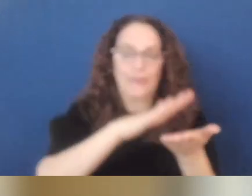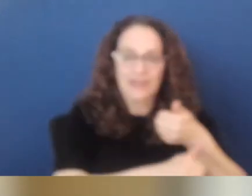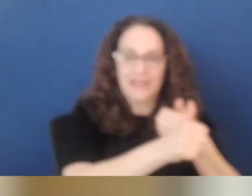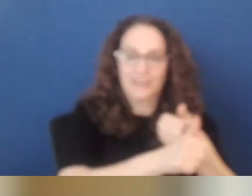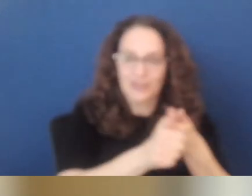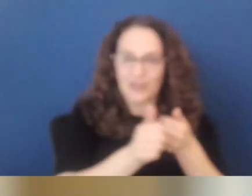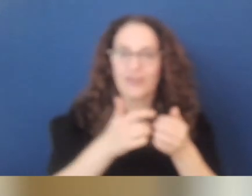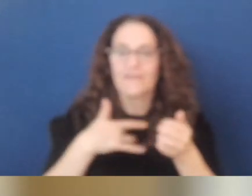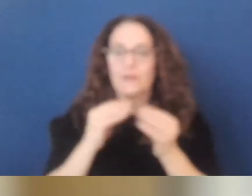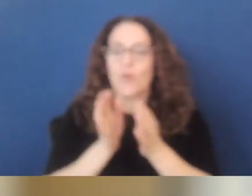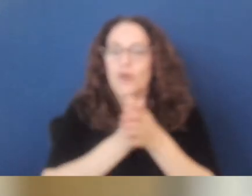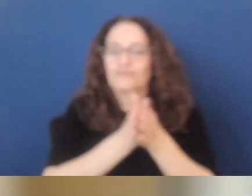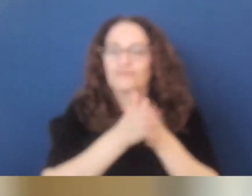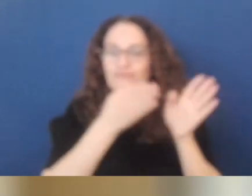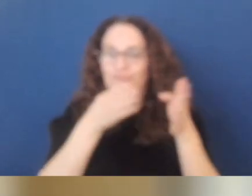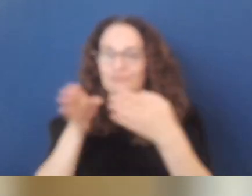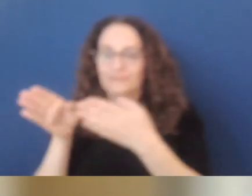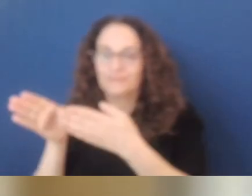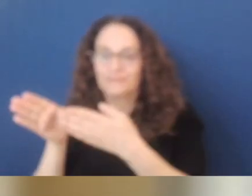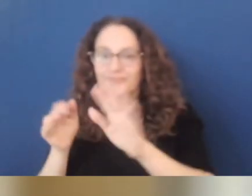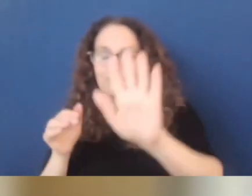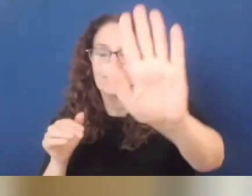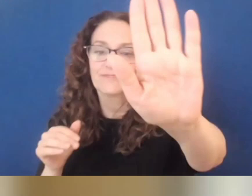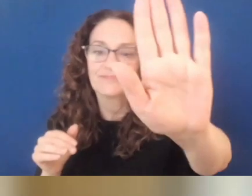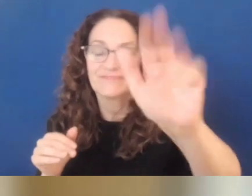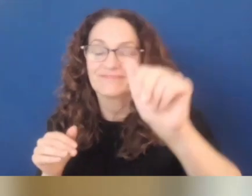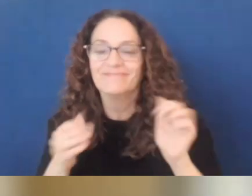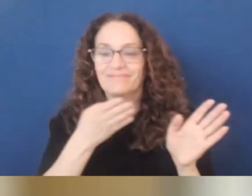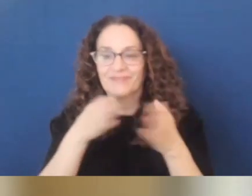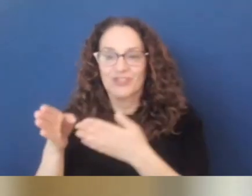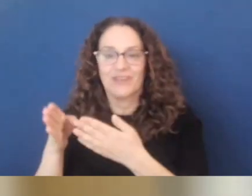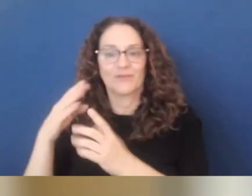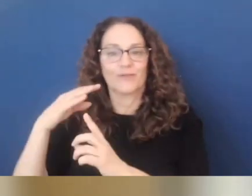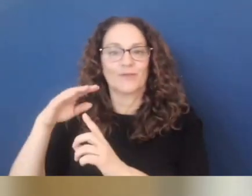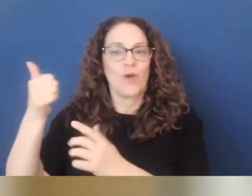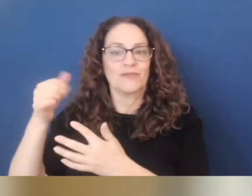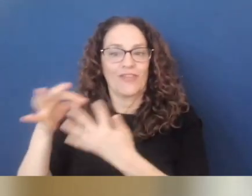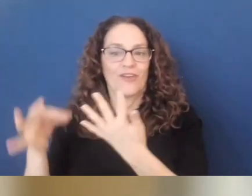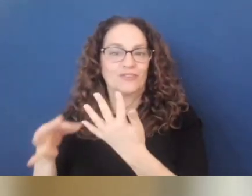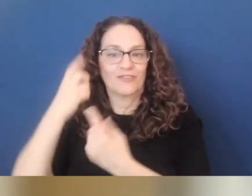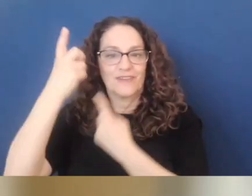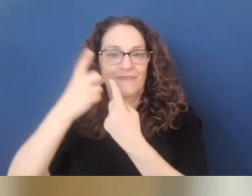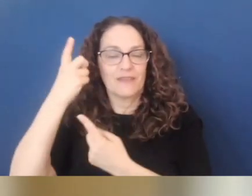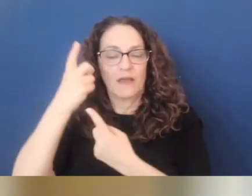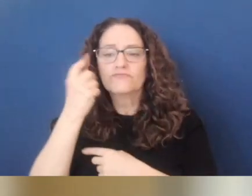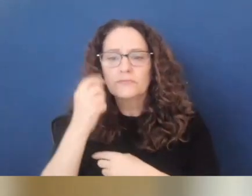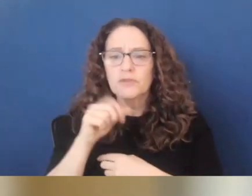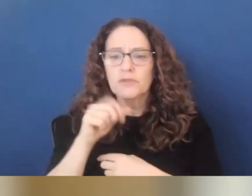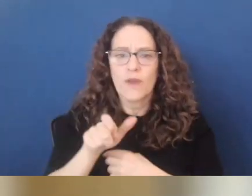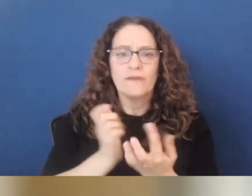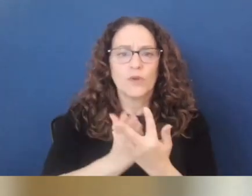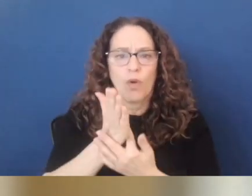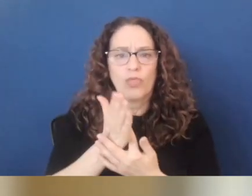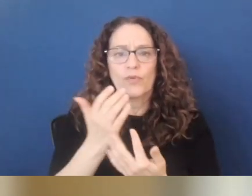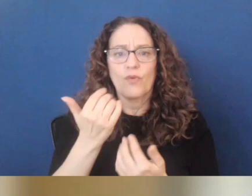else. But there's an order to this. And it's not that every single time you sit down, you have to go through all five. But